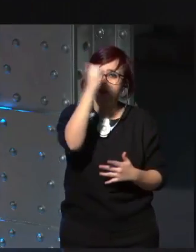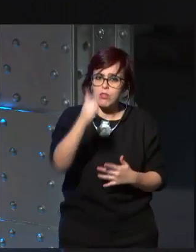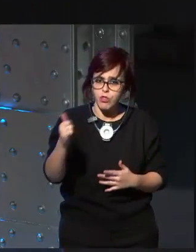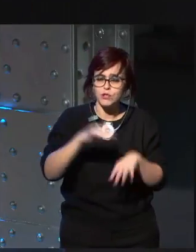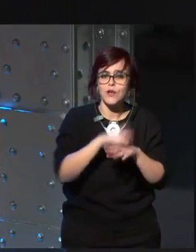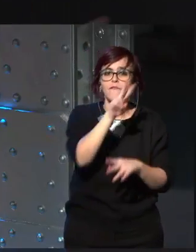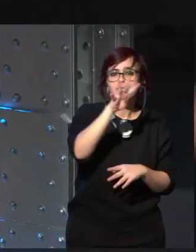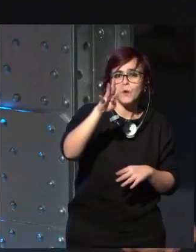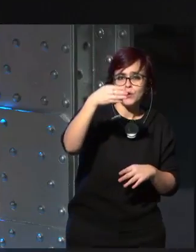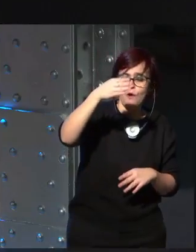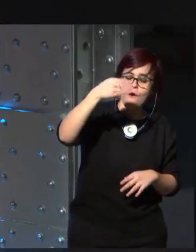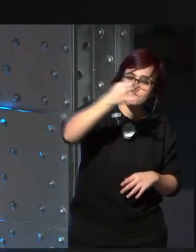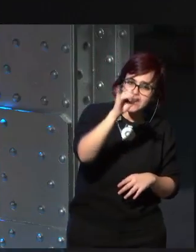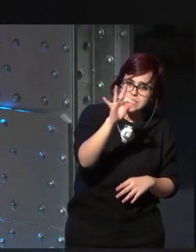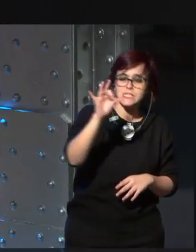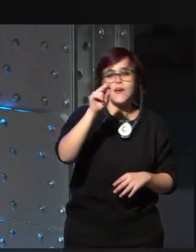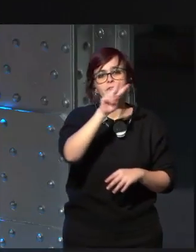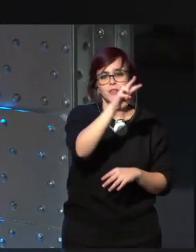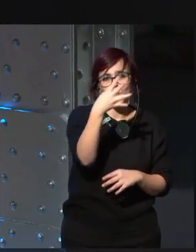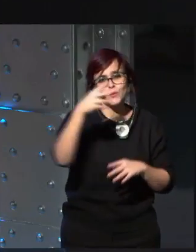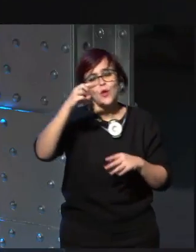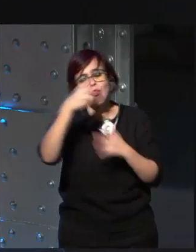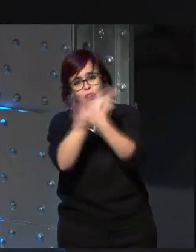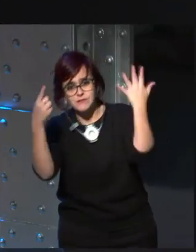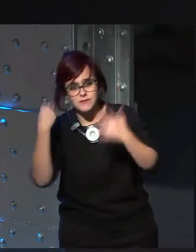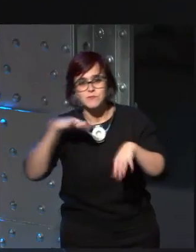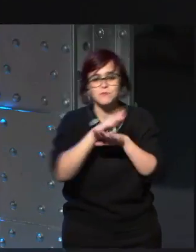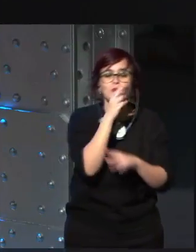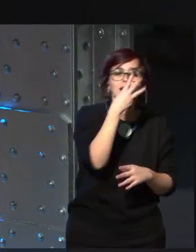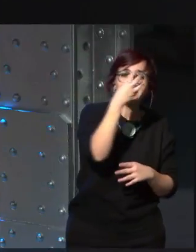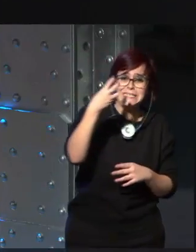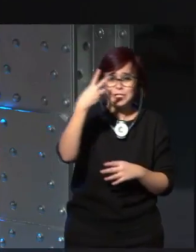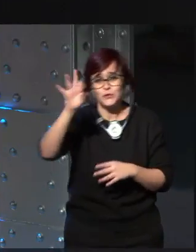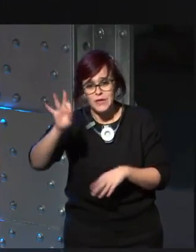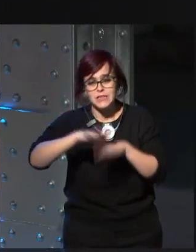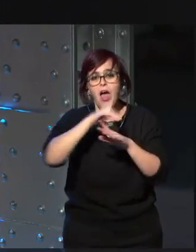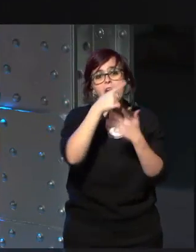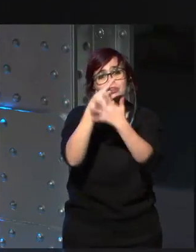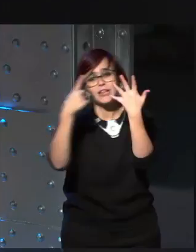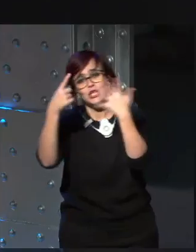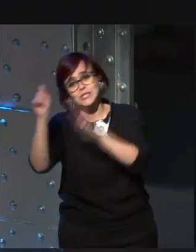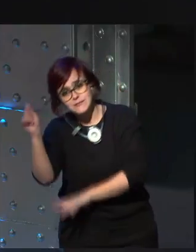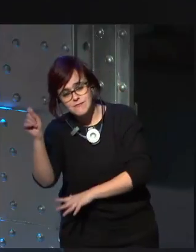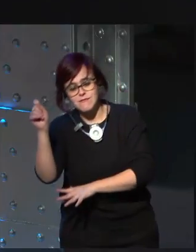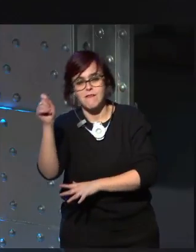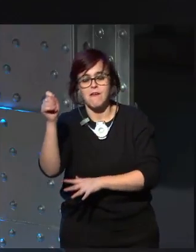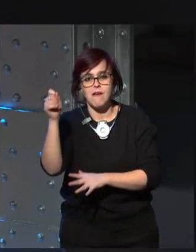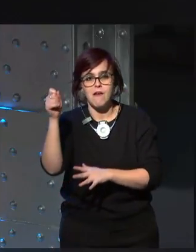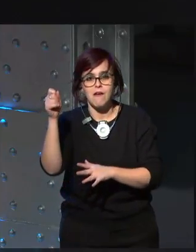WAV file at 24 bits, 4416, MP3 320,